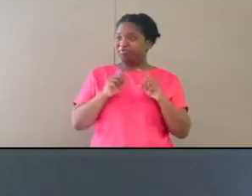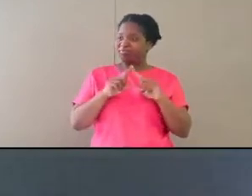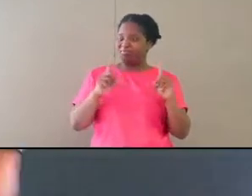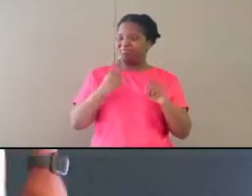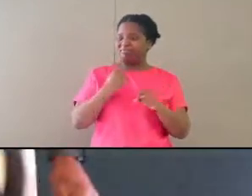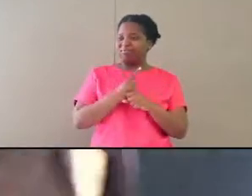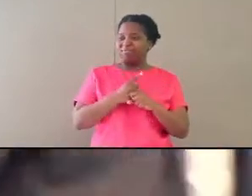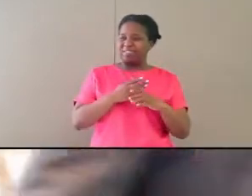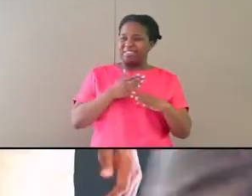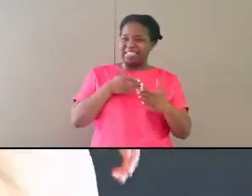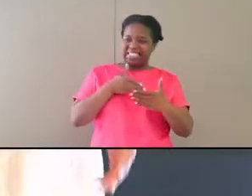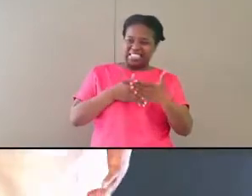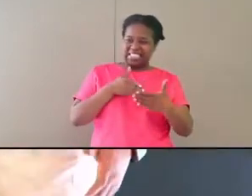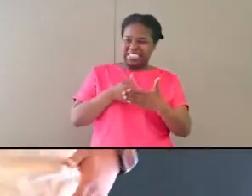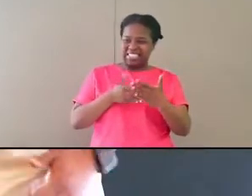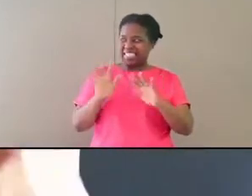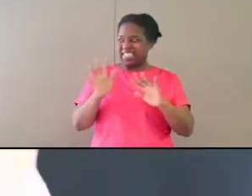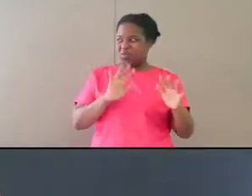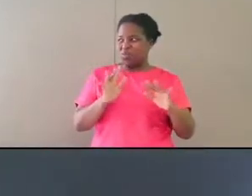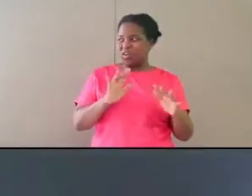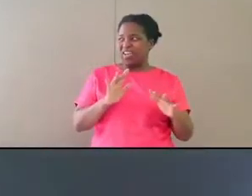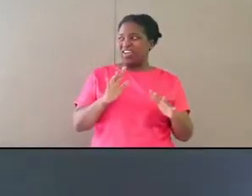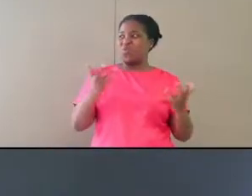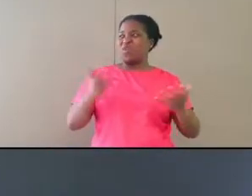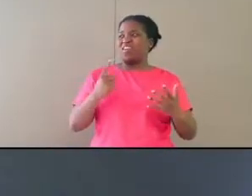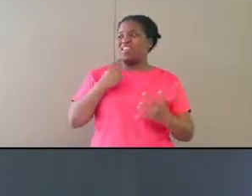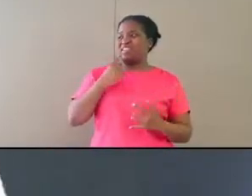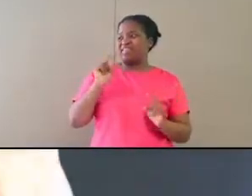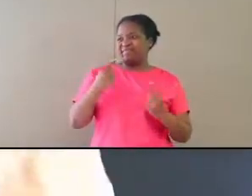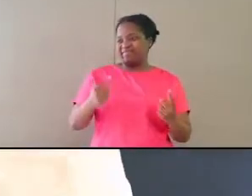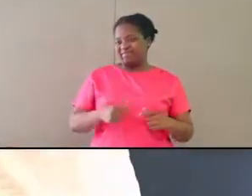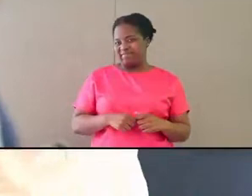always, we get blocked somewhere. I won't tell you where. Okay.